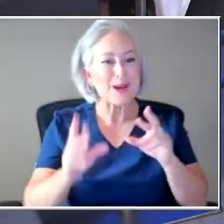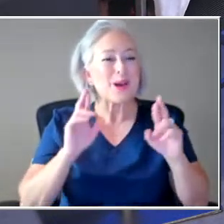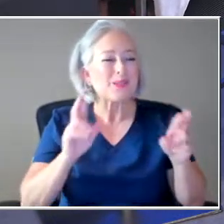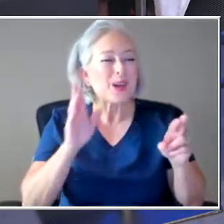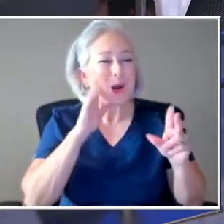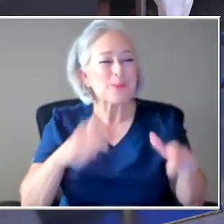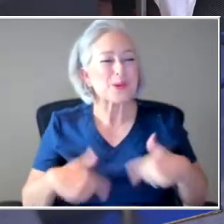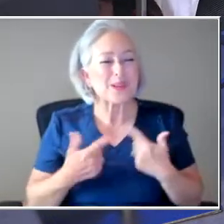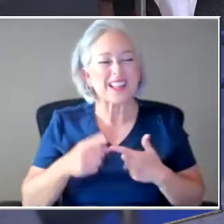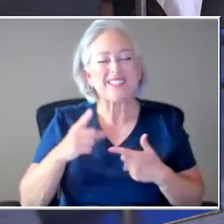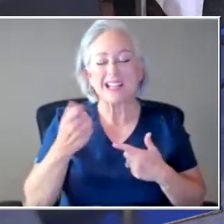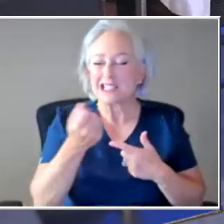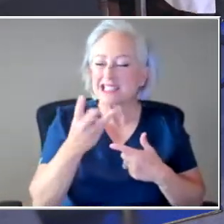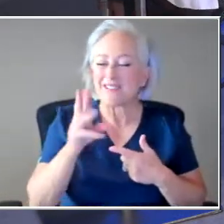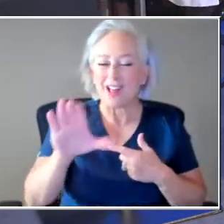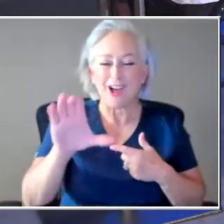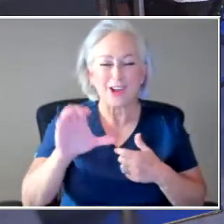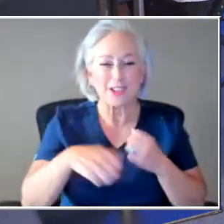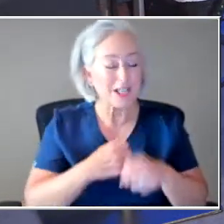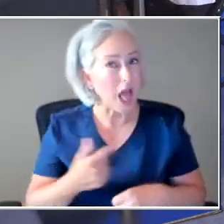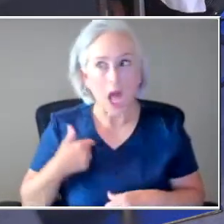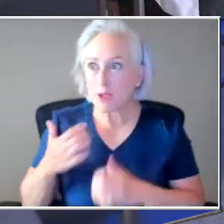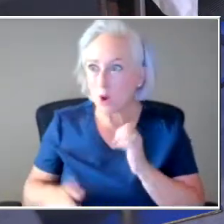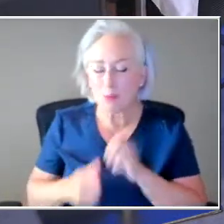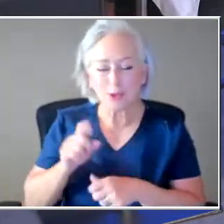I'm almost there. I'm putting you down.